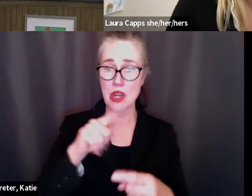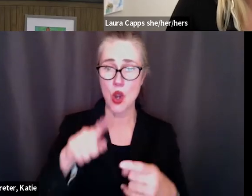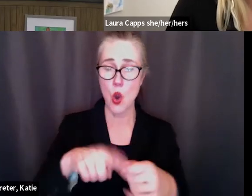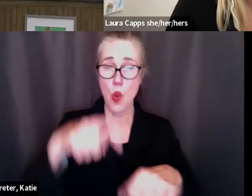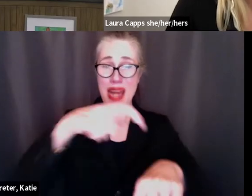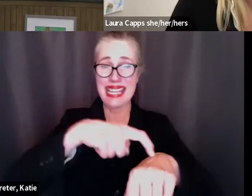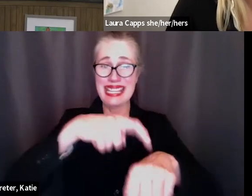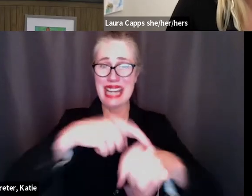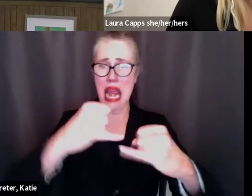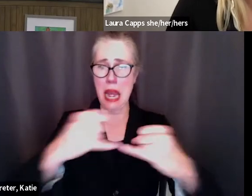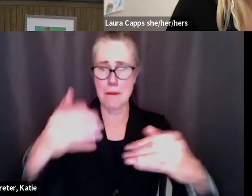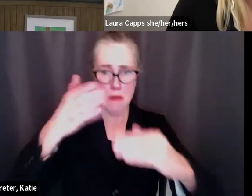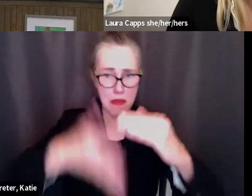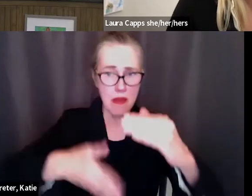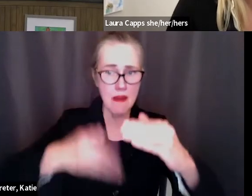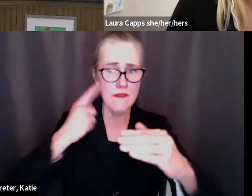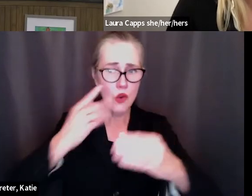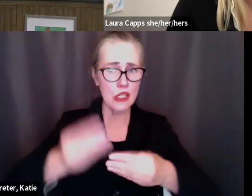maps